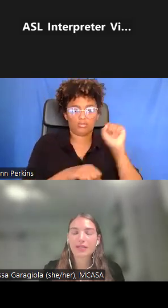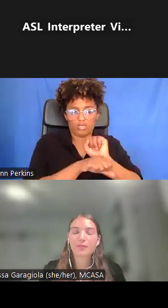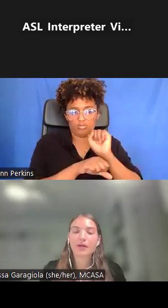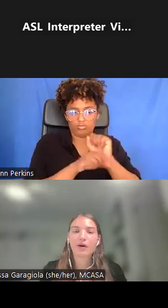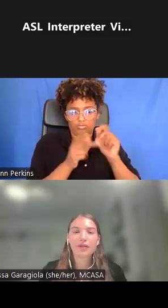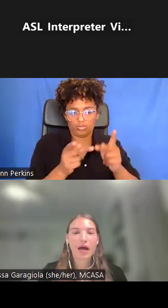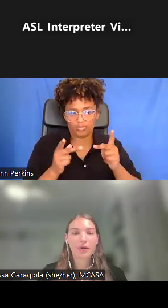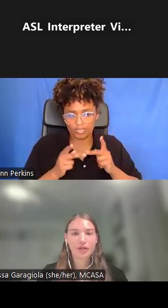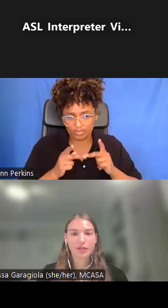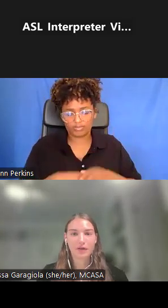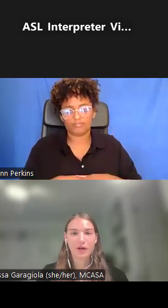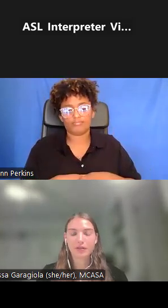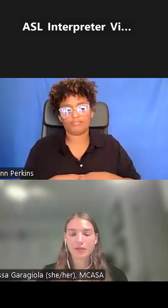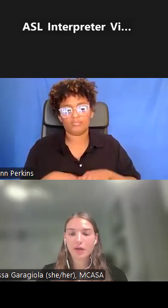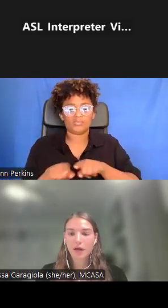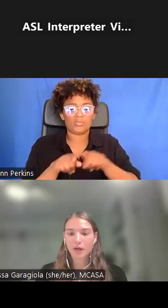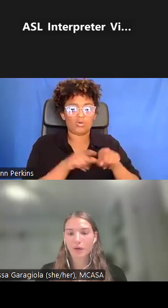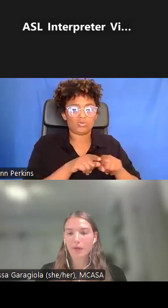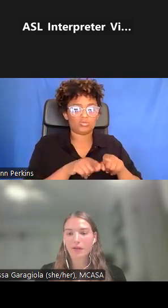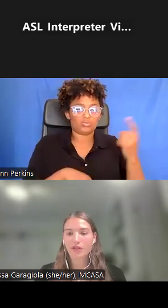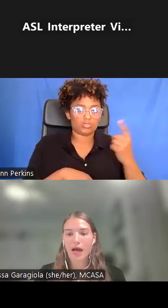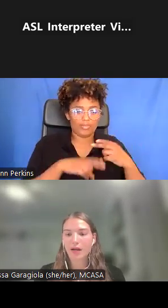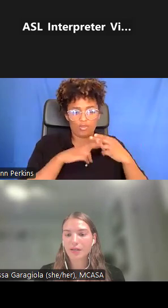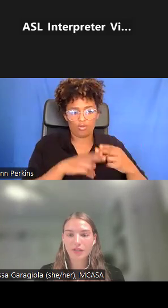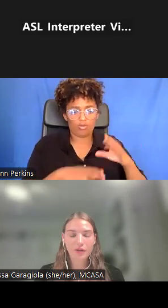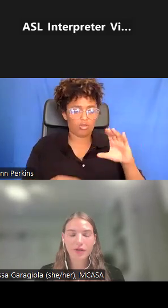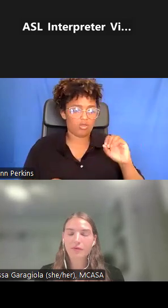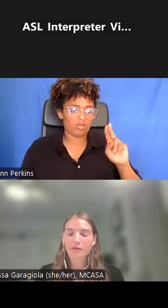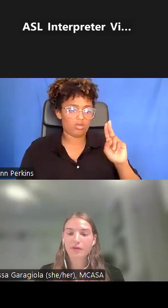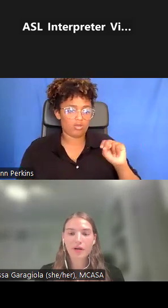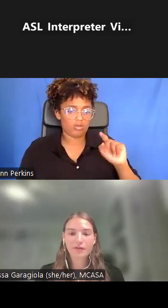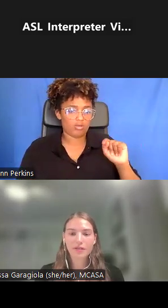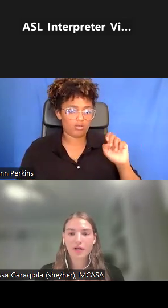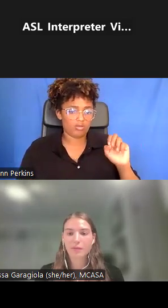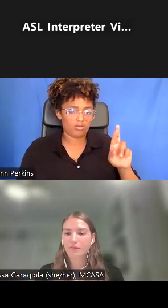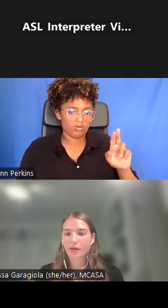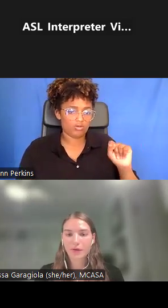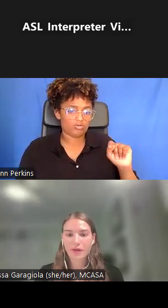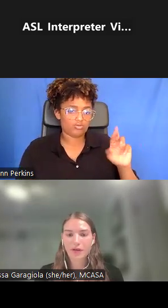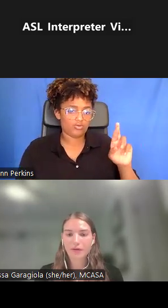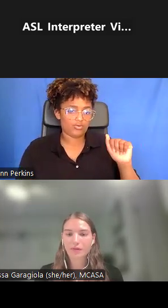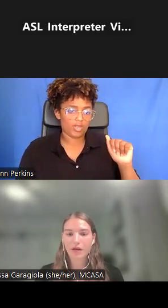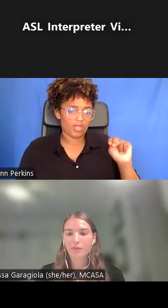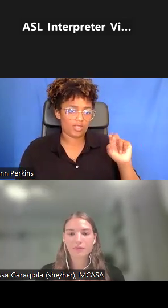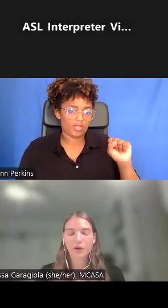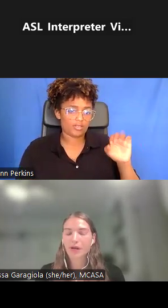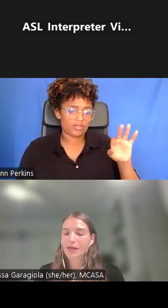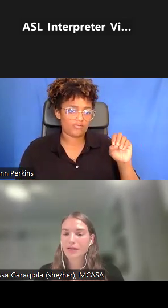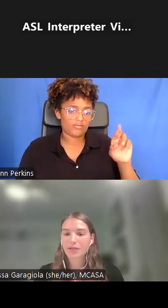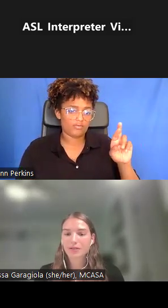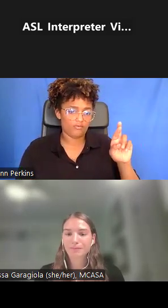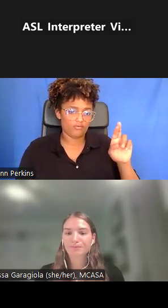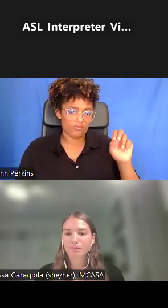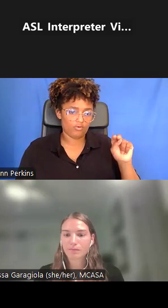highlight is something called countertransference. Can you all put in the chat a yes or a no if you've heard of this term, you're familiar with it, you know what